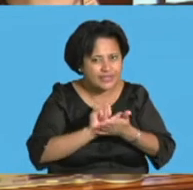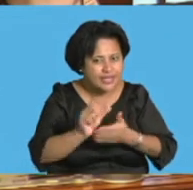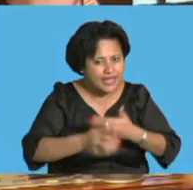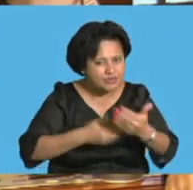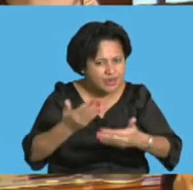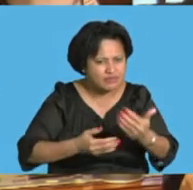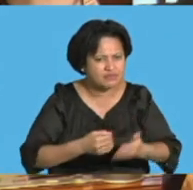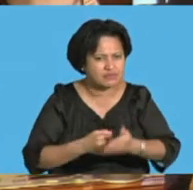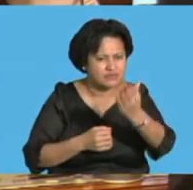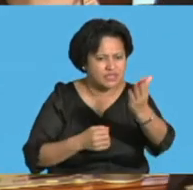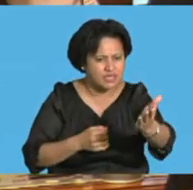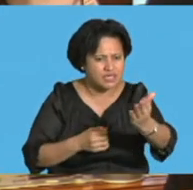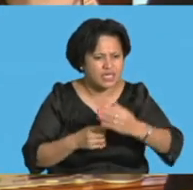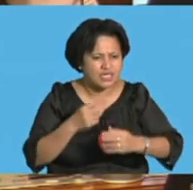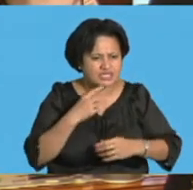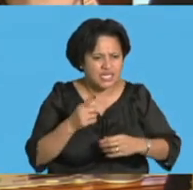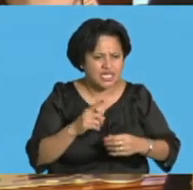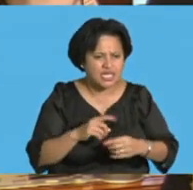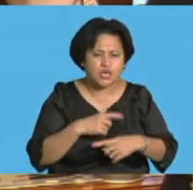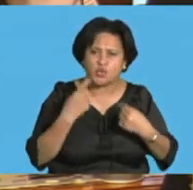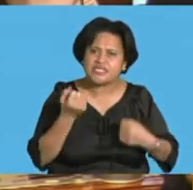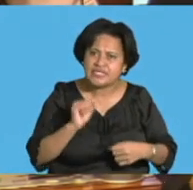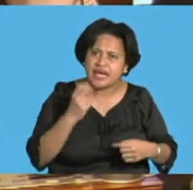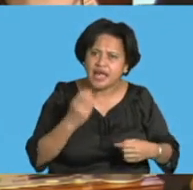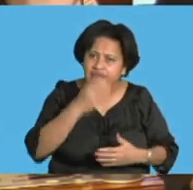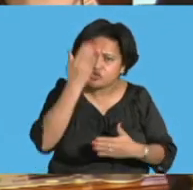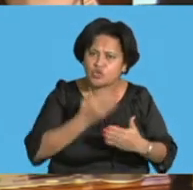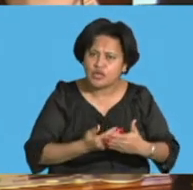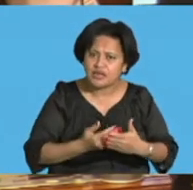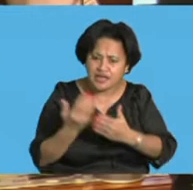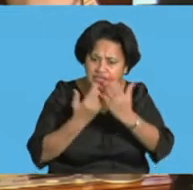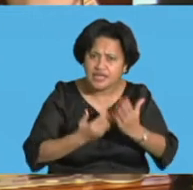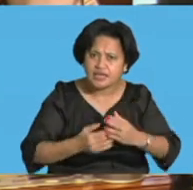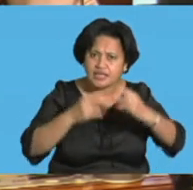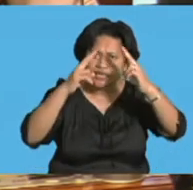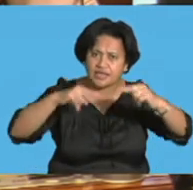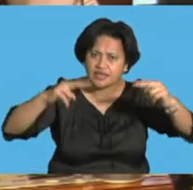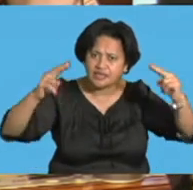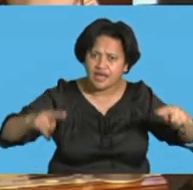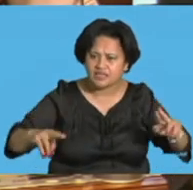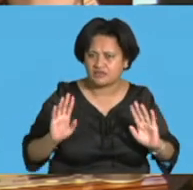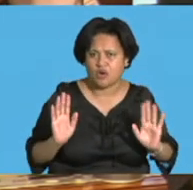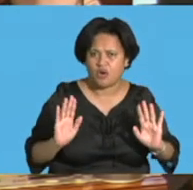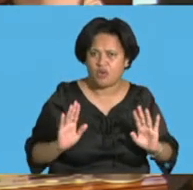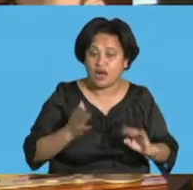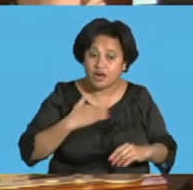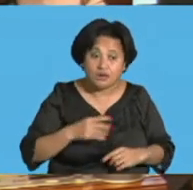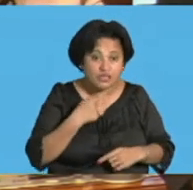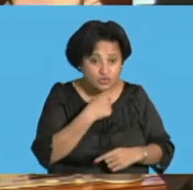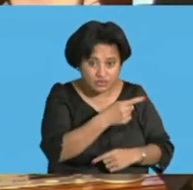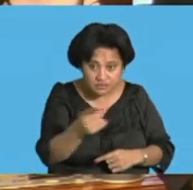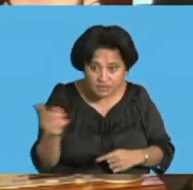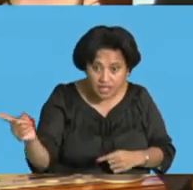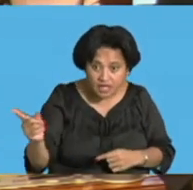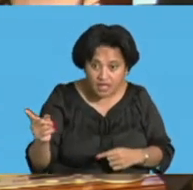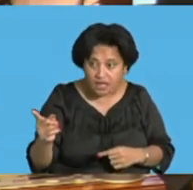Honourable Bulitavu that we still have children studying in tents. I can assure the House that to date, since the beginning of the school year,